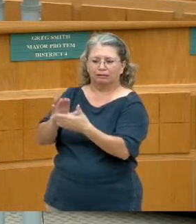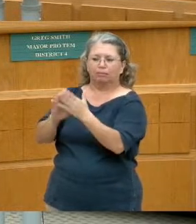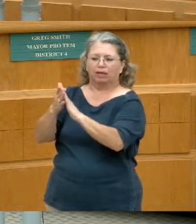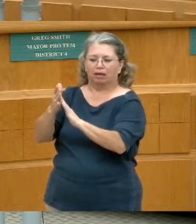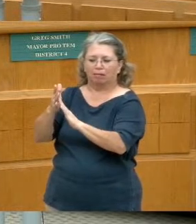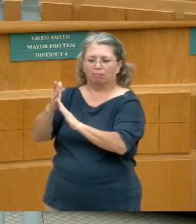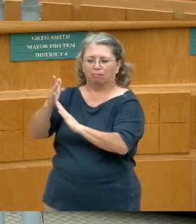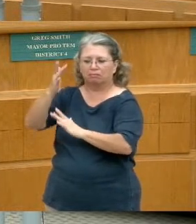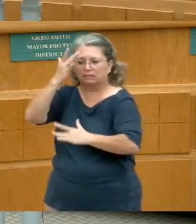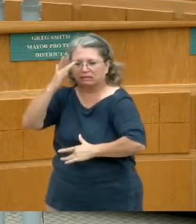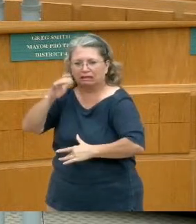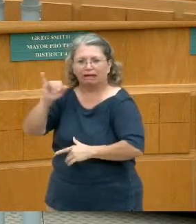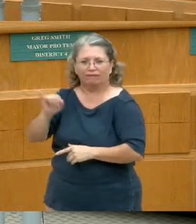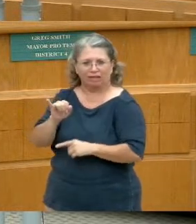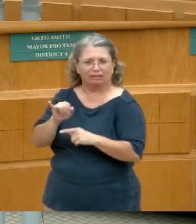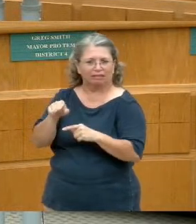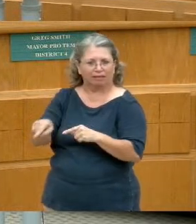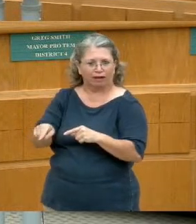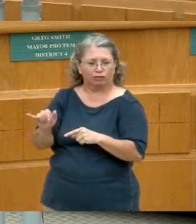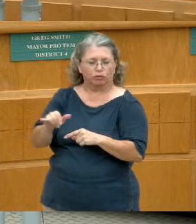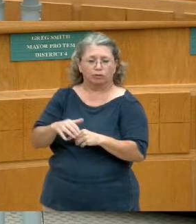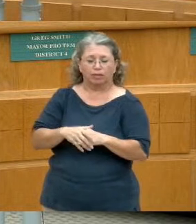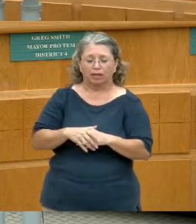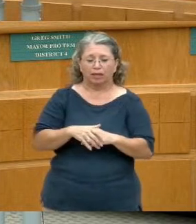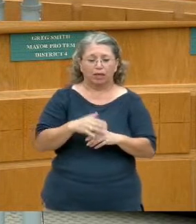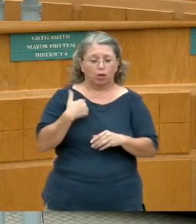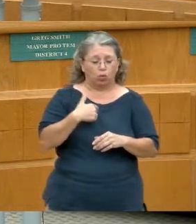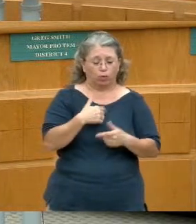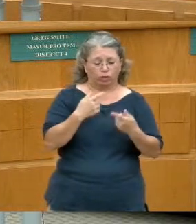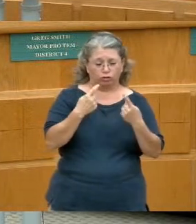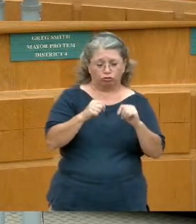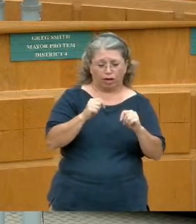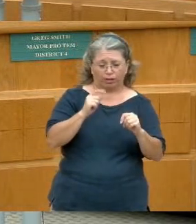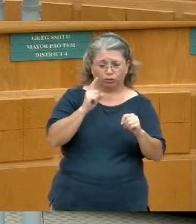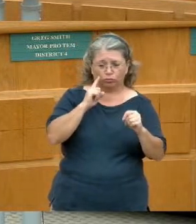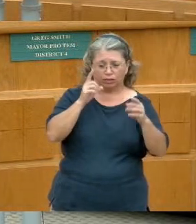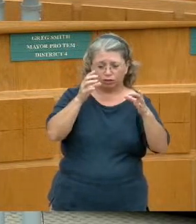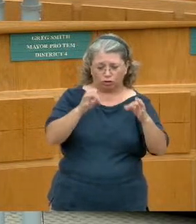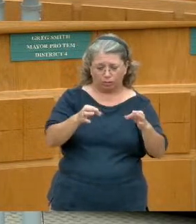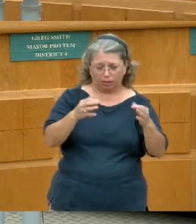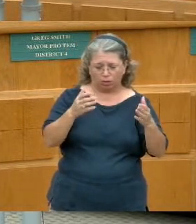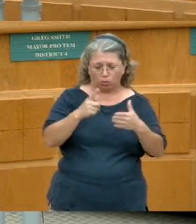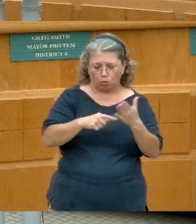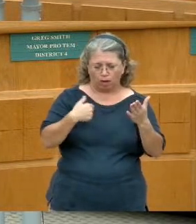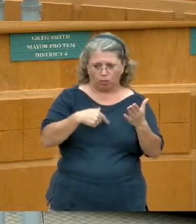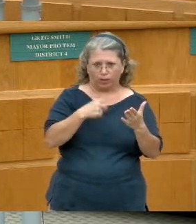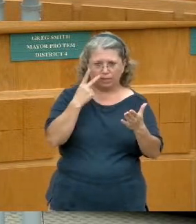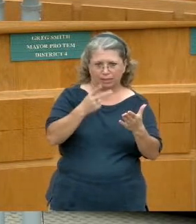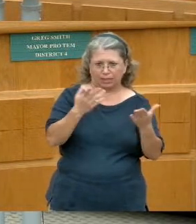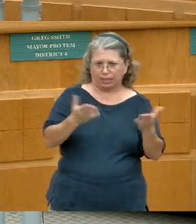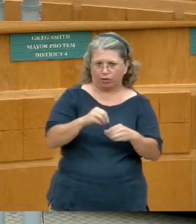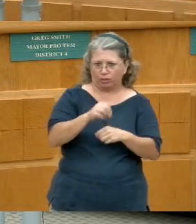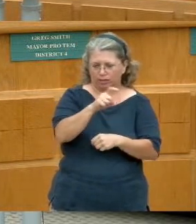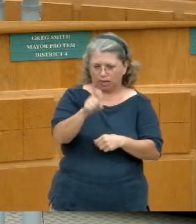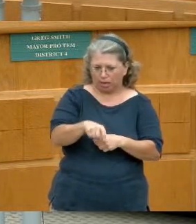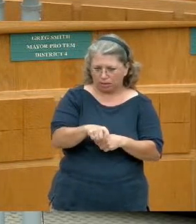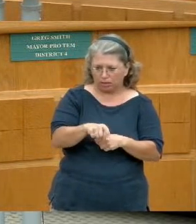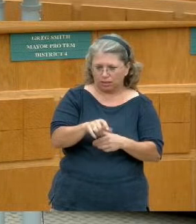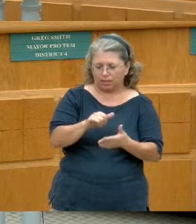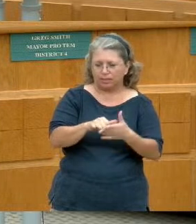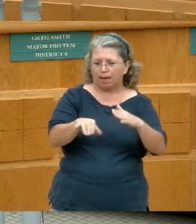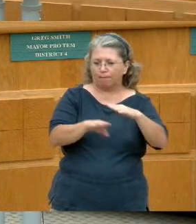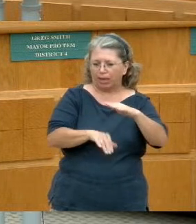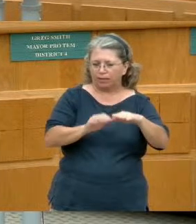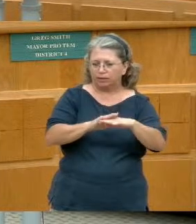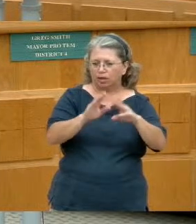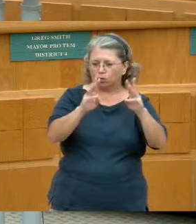pattern or something else. And so the way that we're going to answer that question is we're going to try to explain the